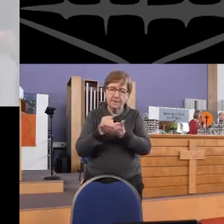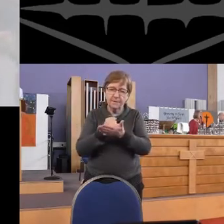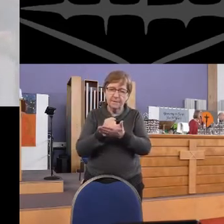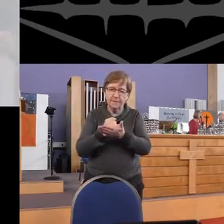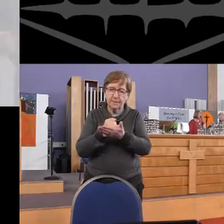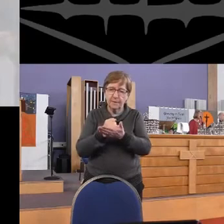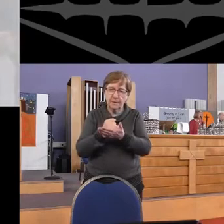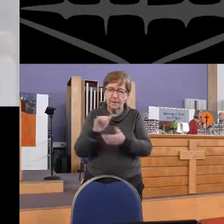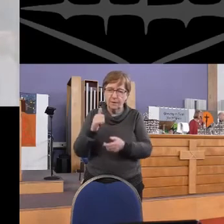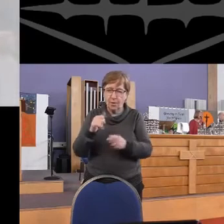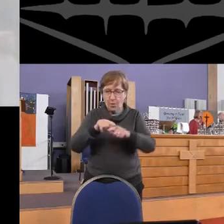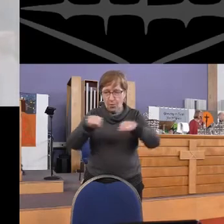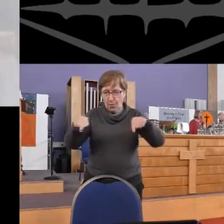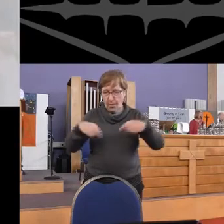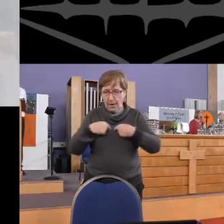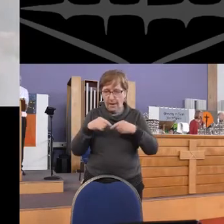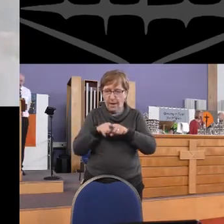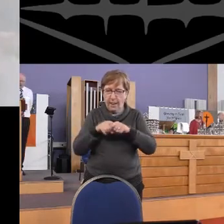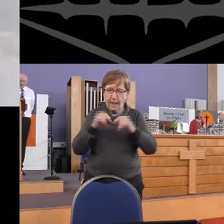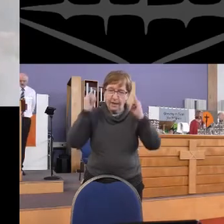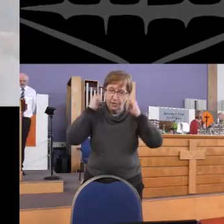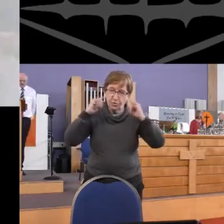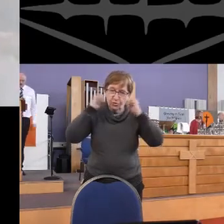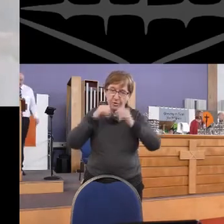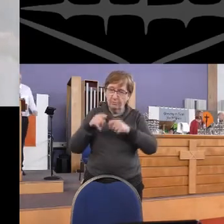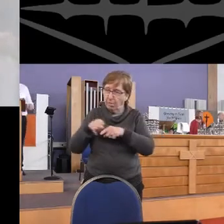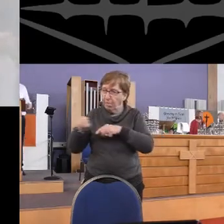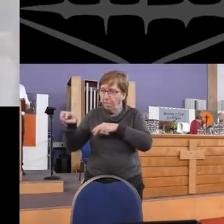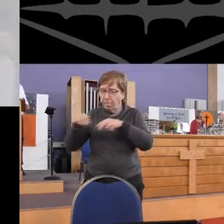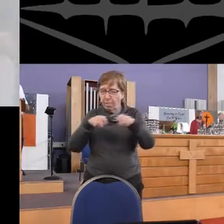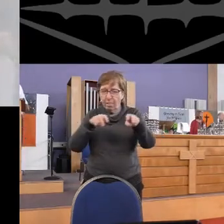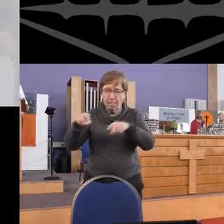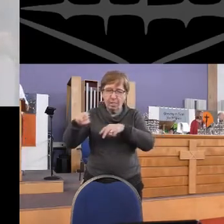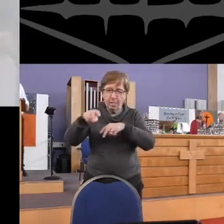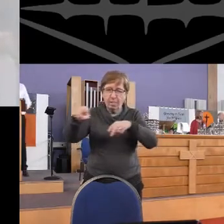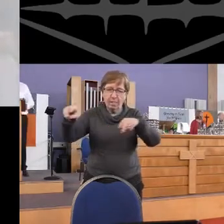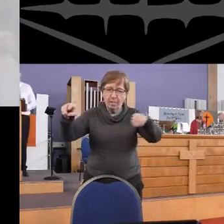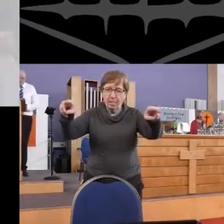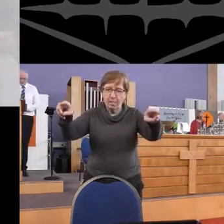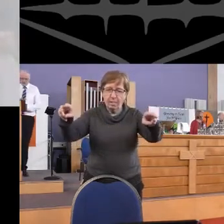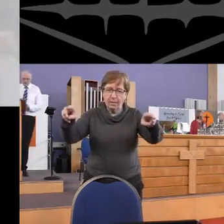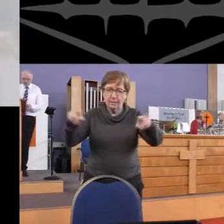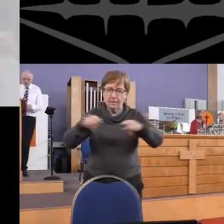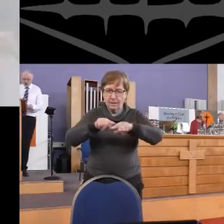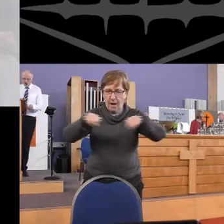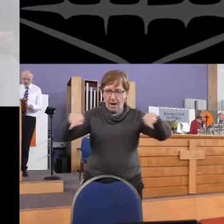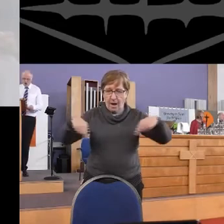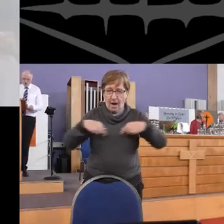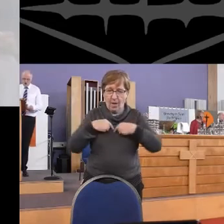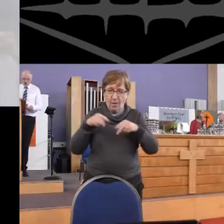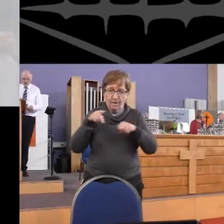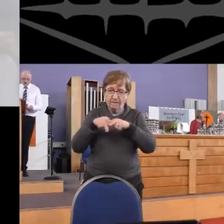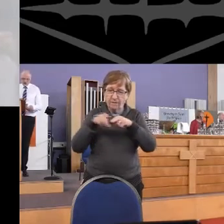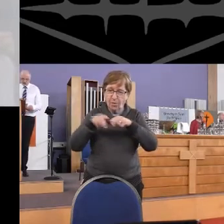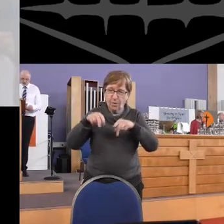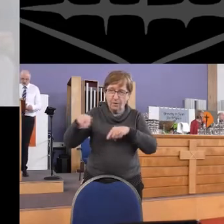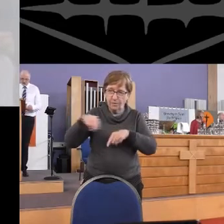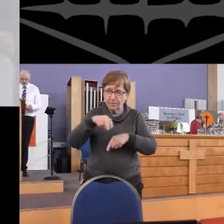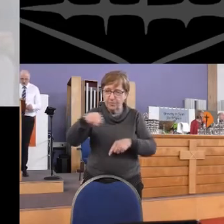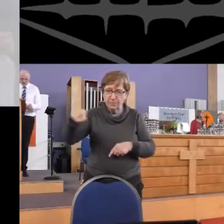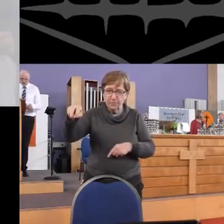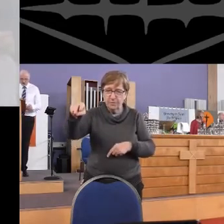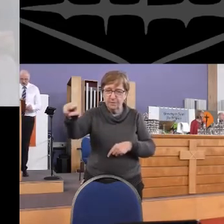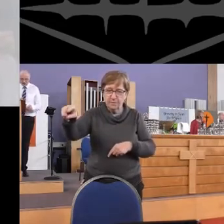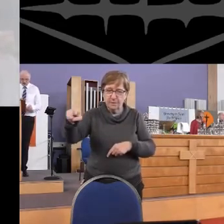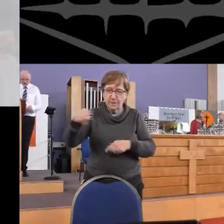sin. Though we like sheep have often strayed, our waywardness